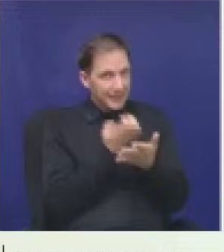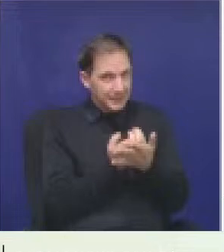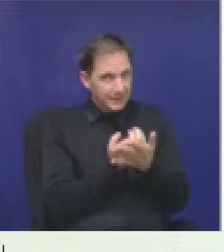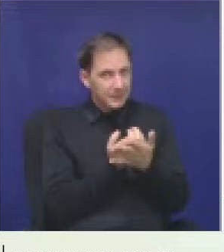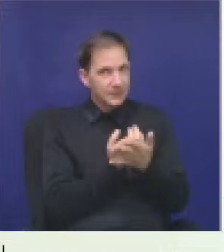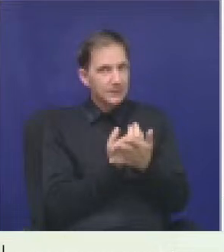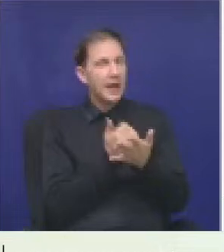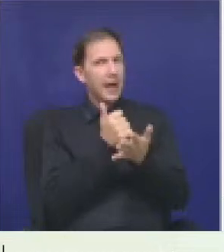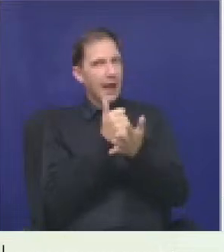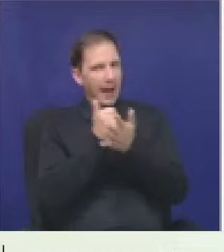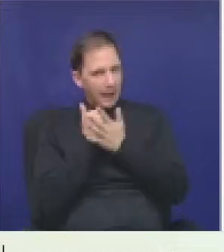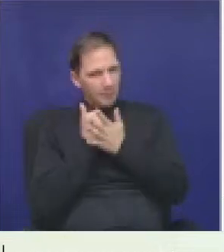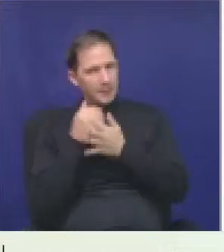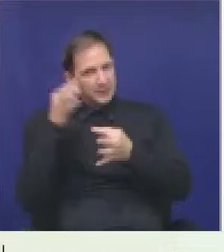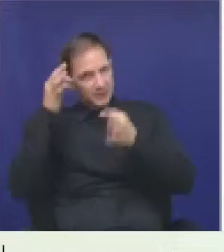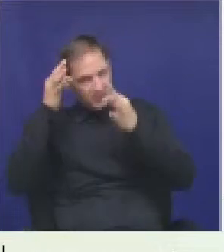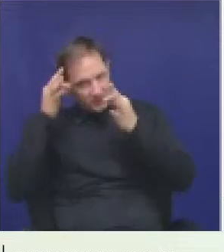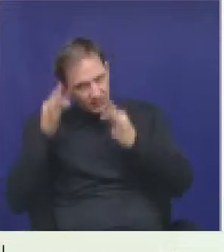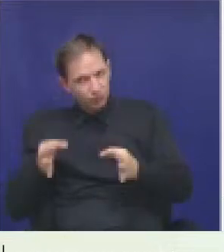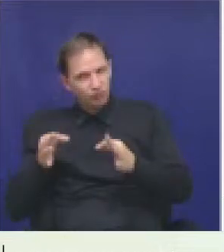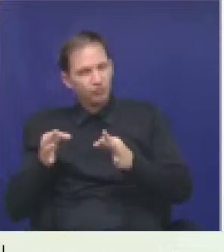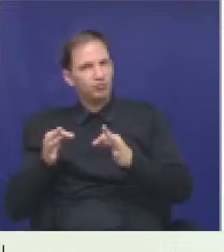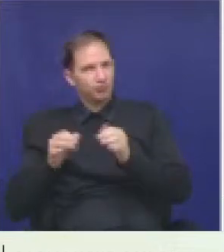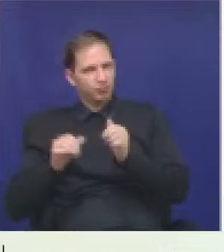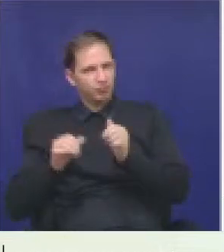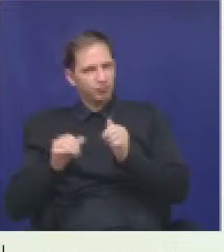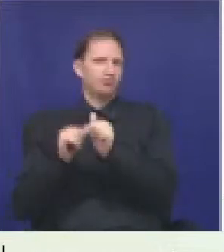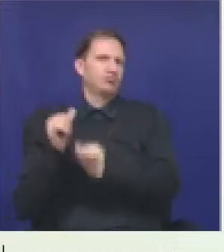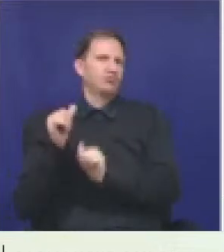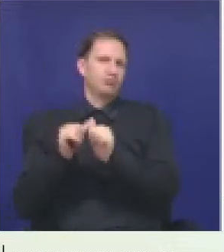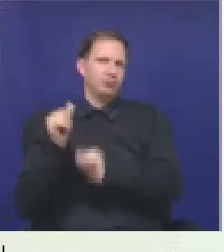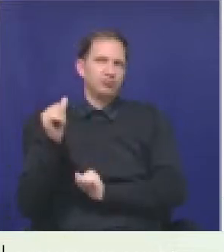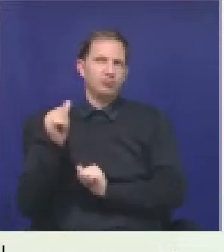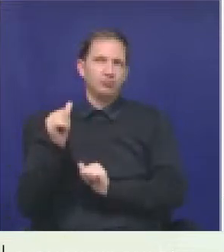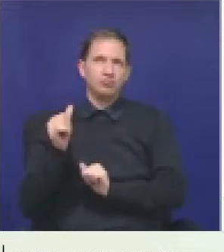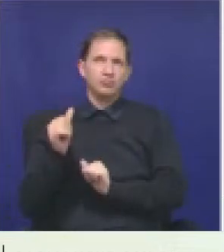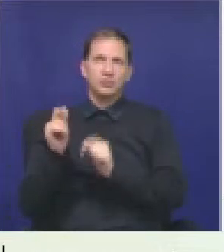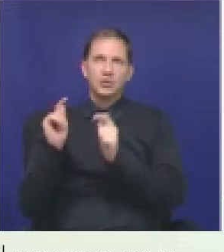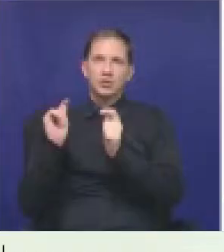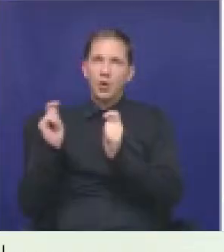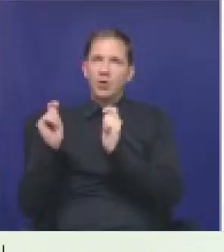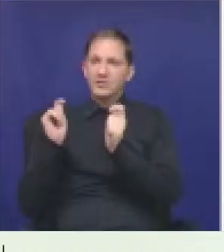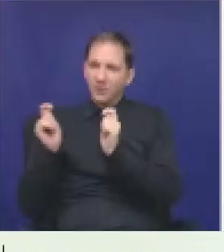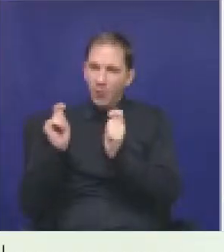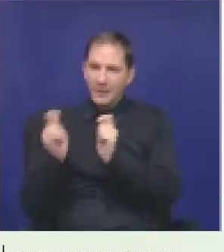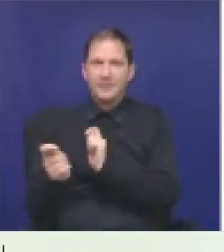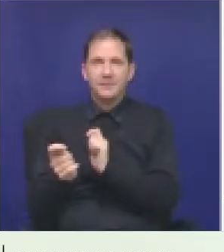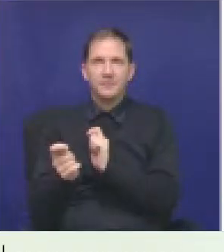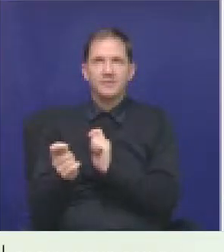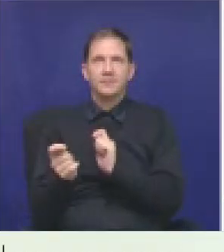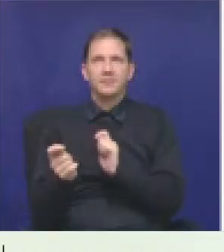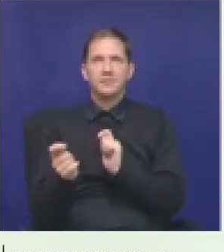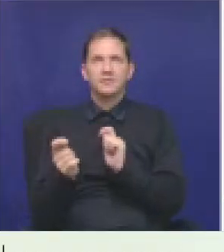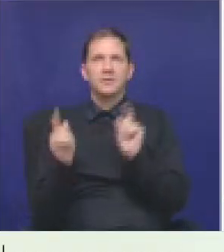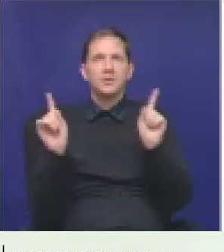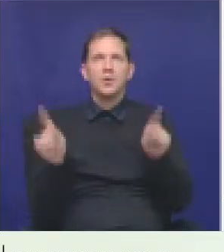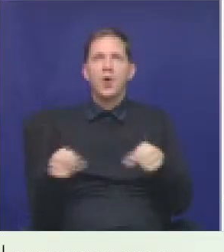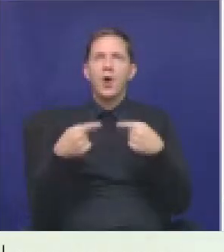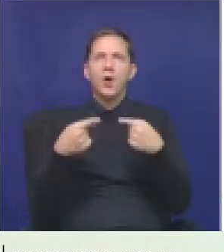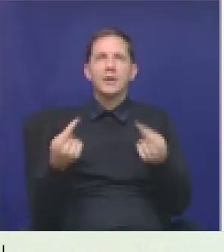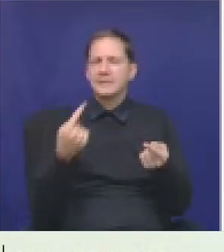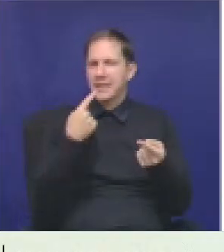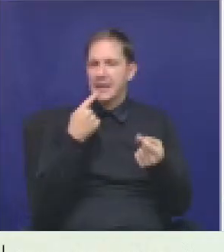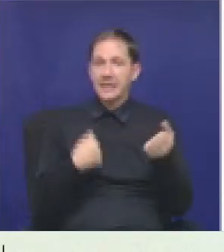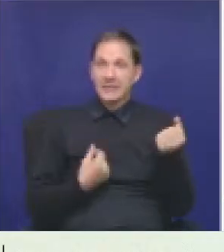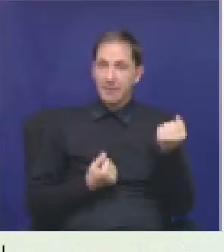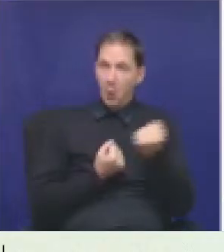make informed and transformative decisions, the Honourable Christie, transformative decisions. So therefore, you cannot stand here and say that you support